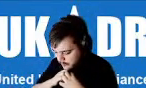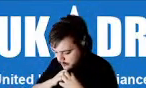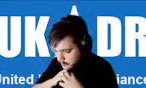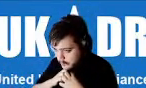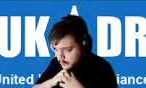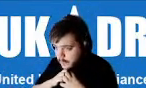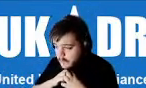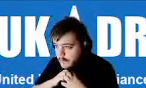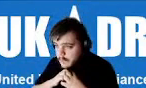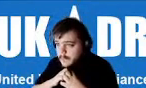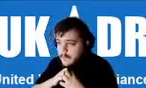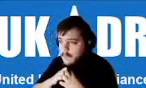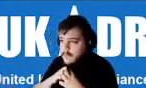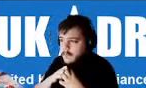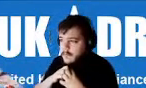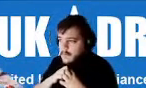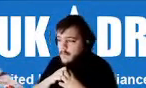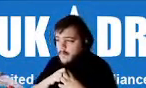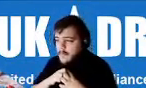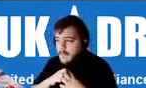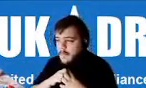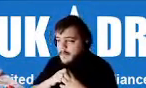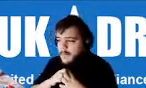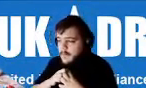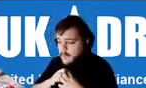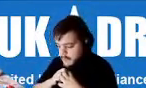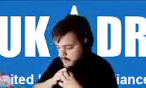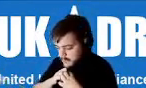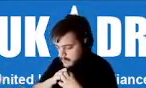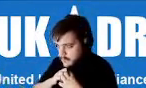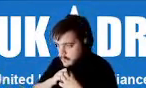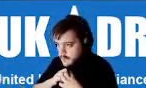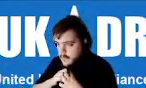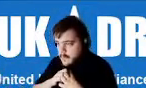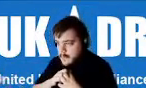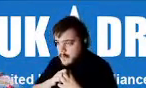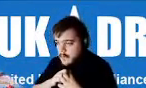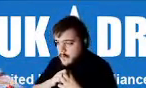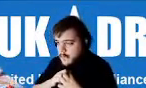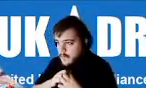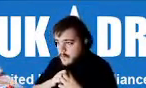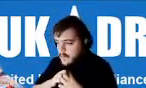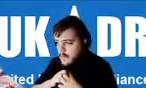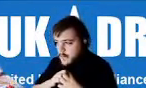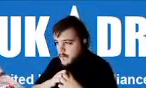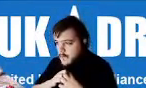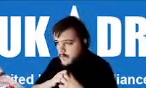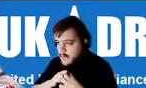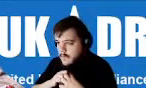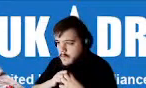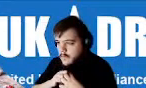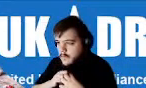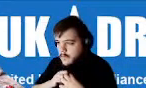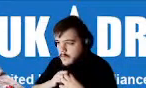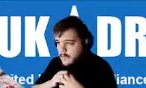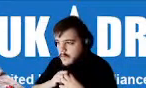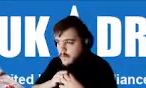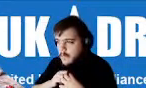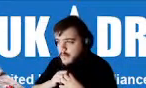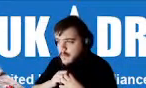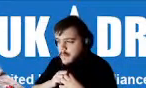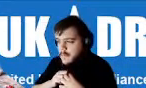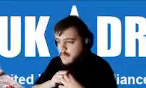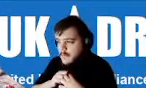about 400 members, and then, so that's individual members based in research institutes across the